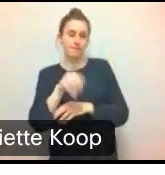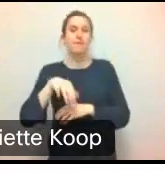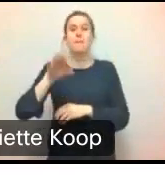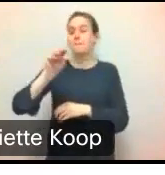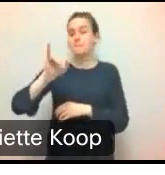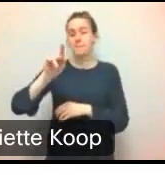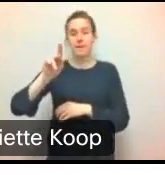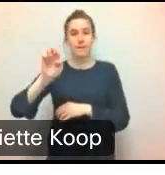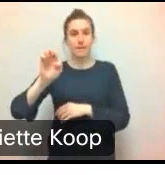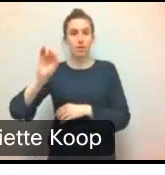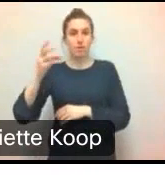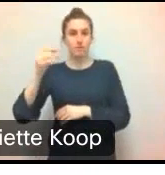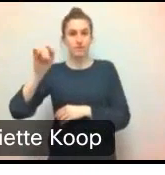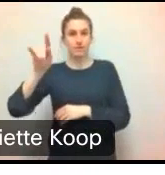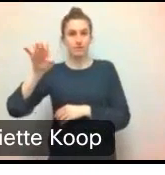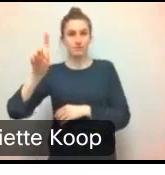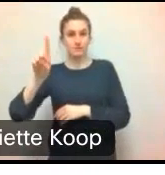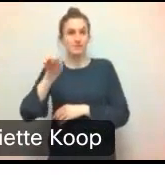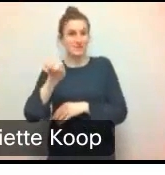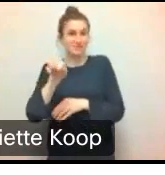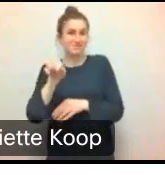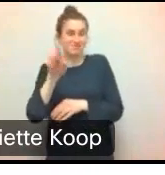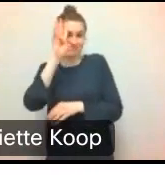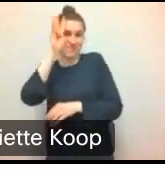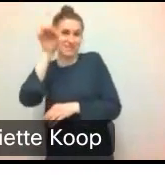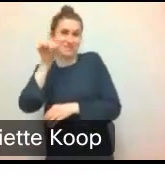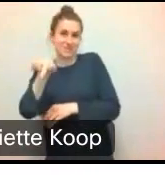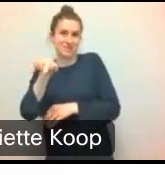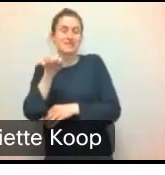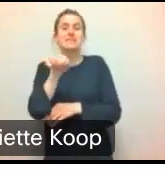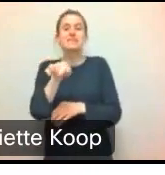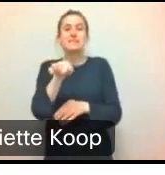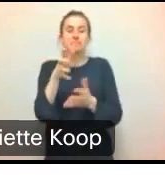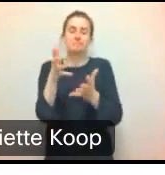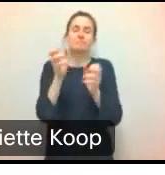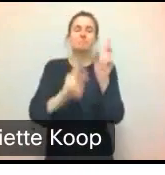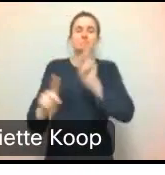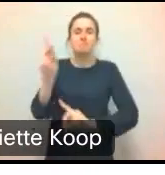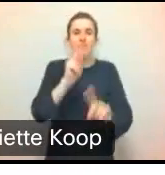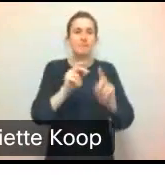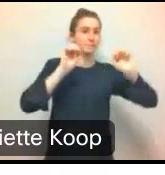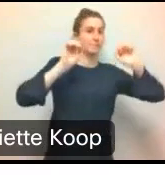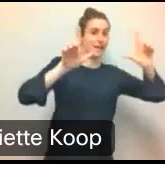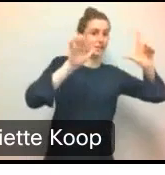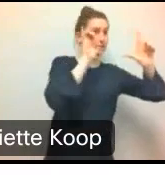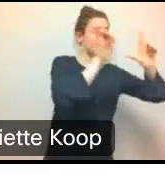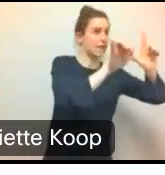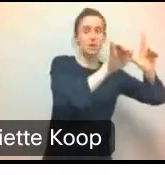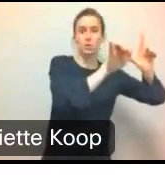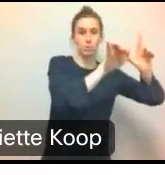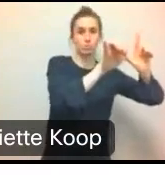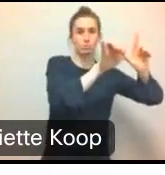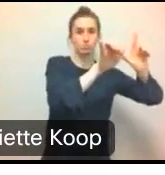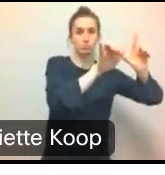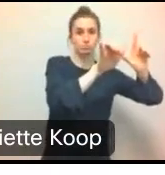framework, and he wants people to get off the page first, and that's counterintuitive. But basically he wants people